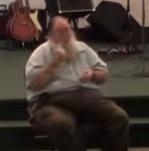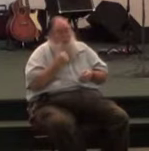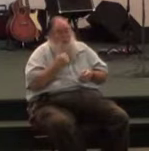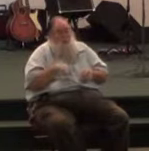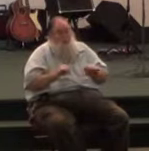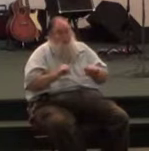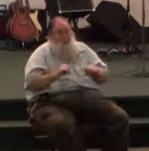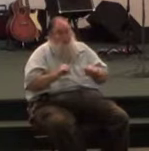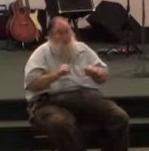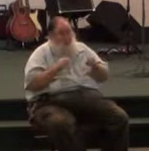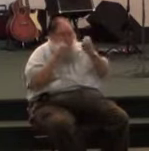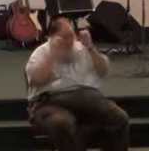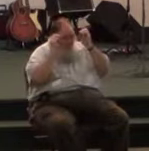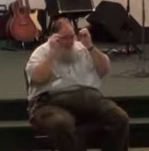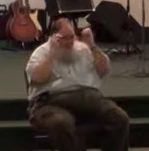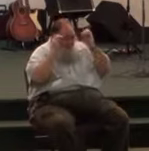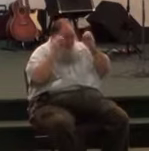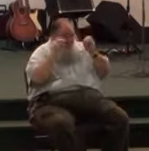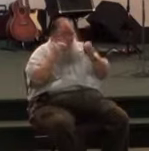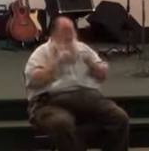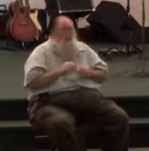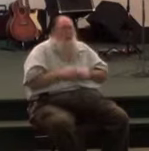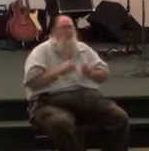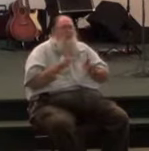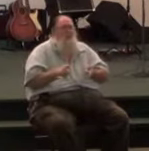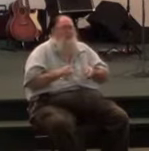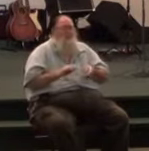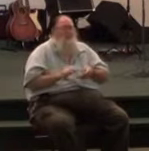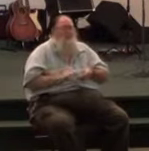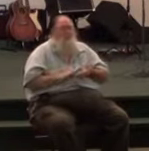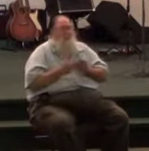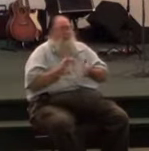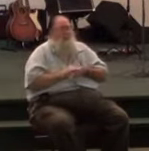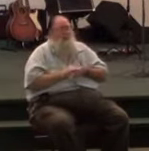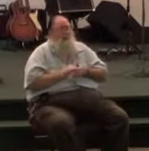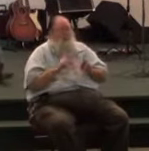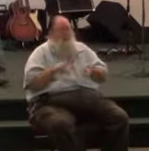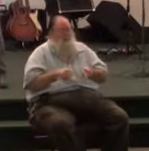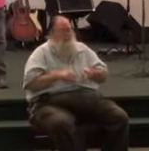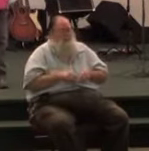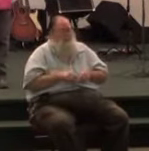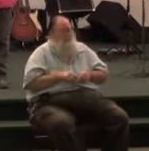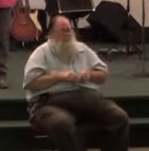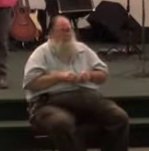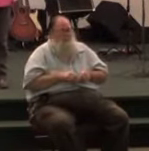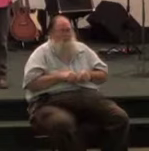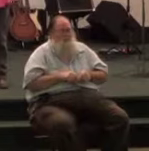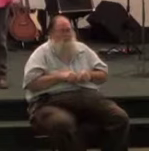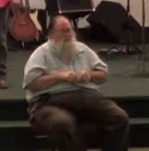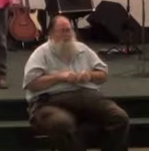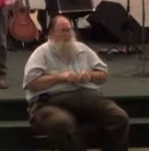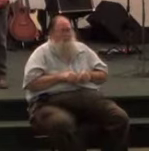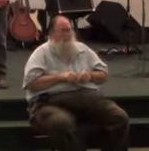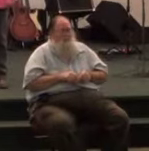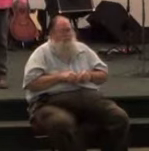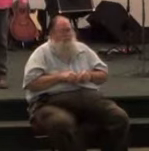Raise them up to your level. You may think you're not high enough to cause anybody to be a leader or to be responsible with God's